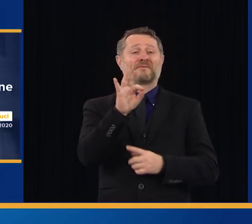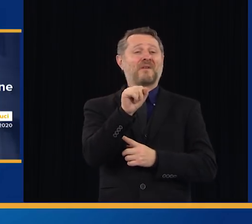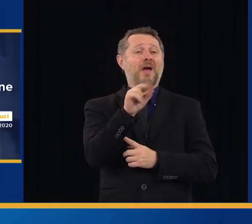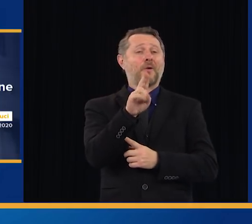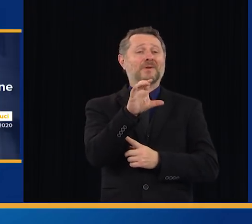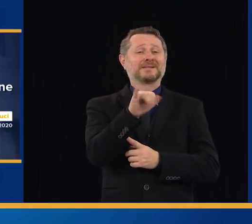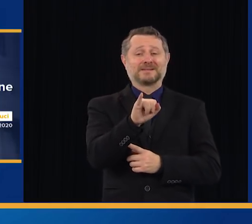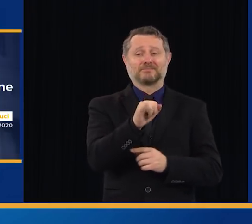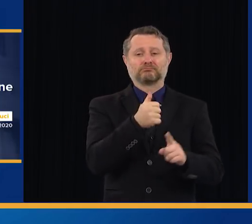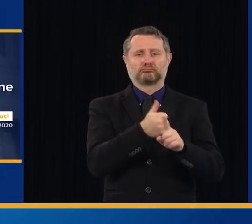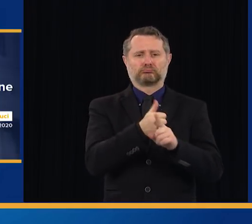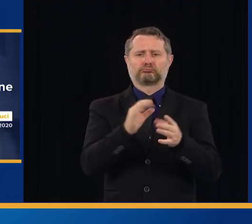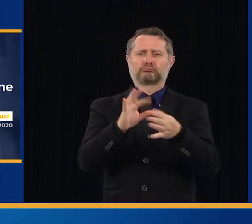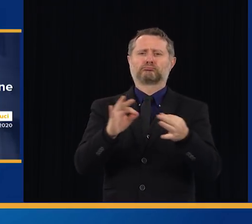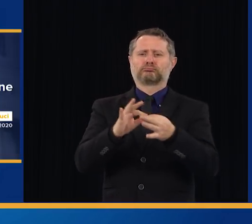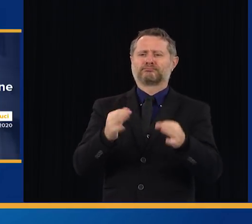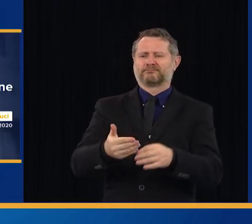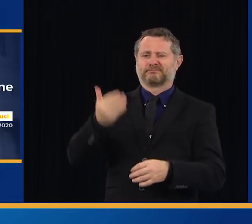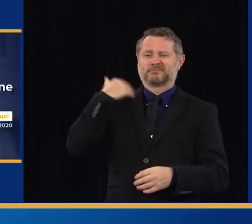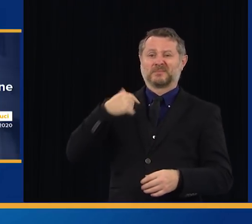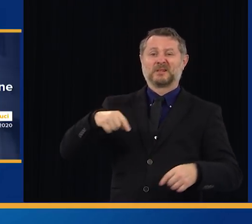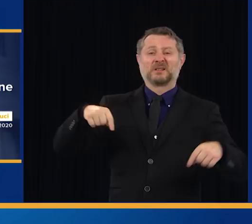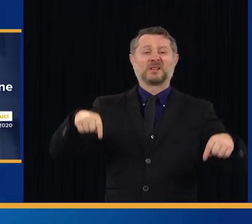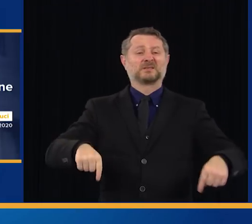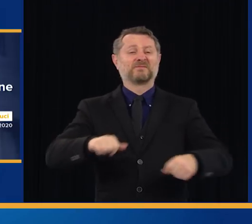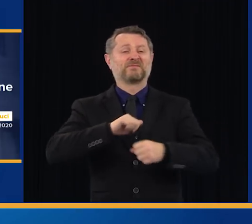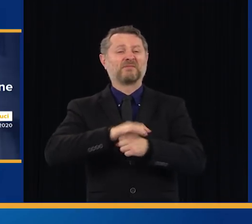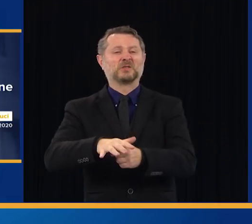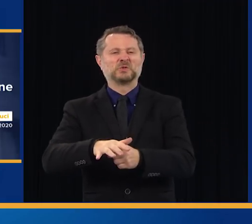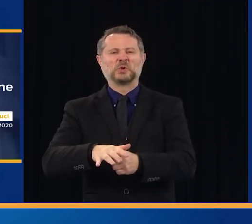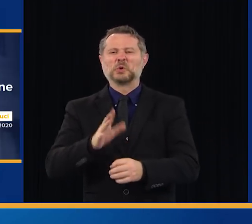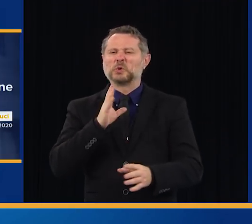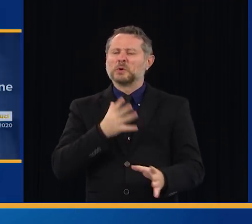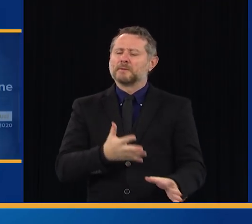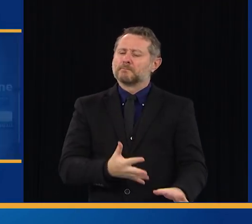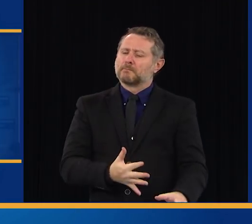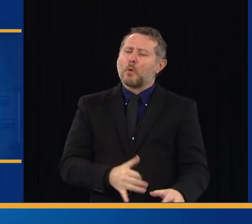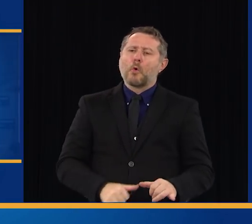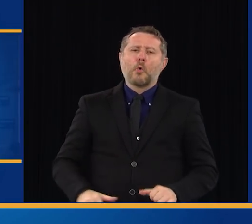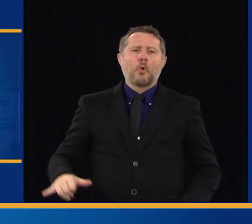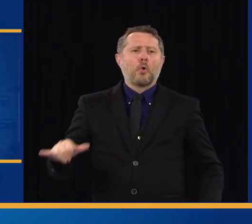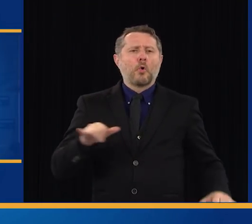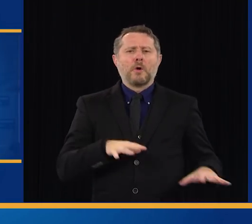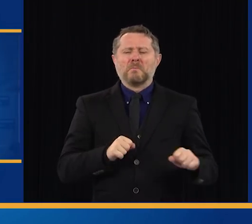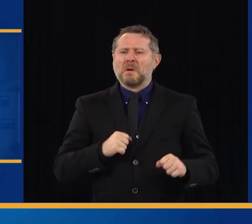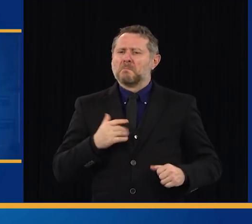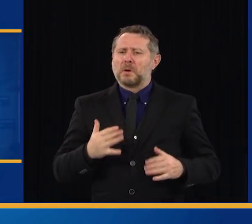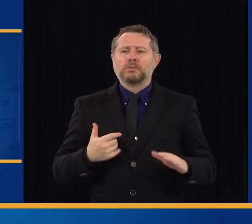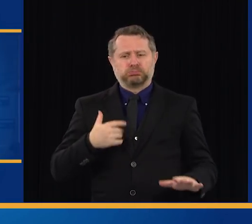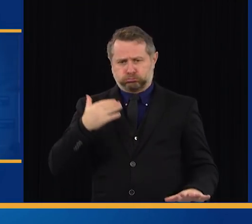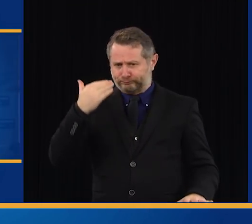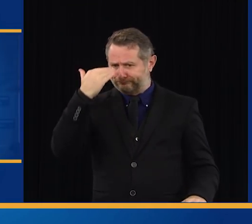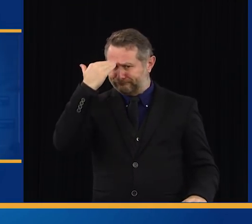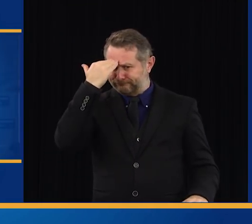this virus spreads. It does it very well. And we know that, and we've learned it the hard